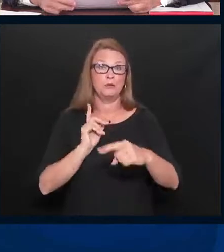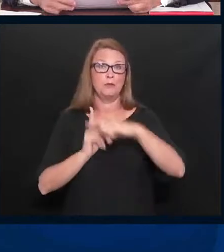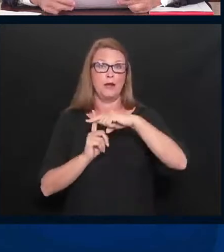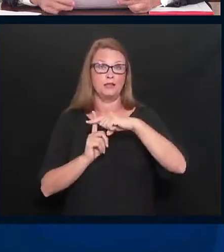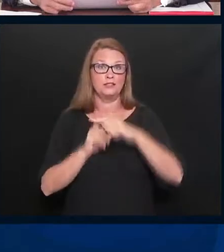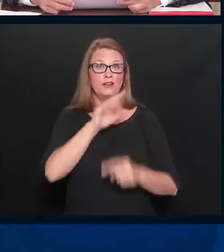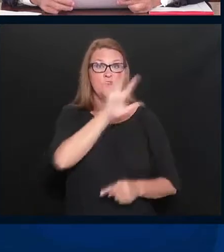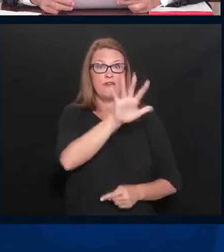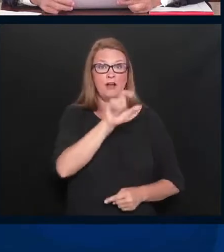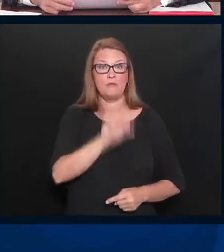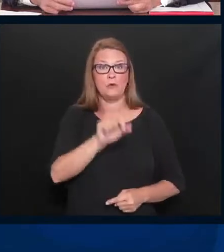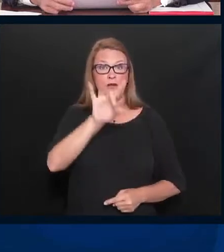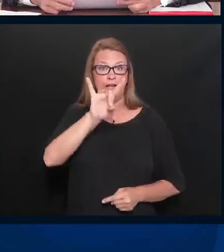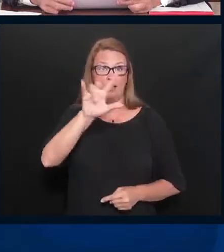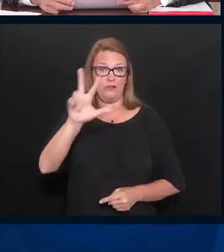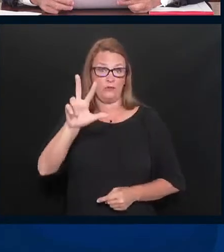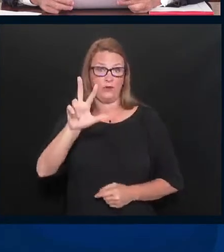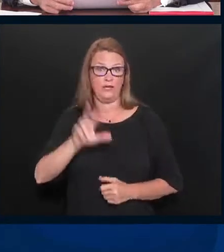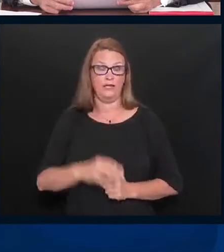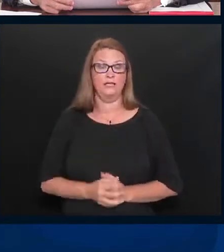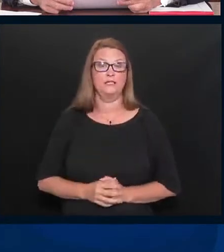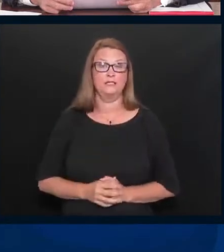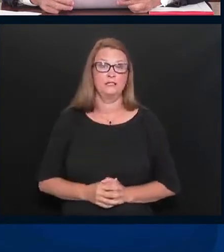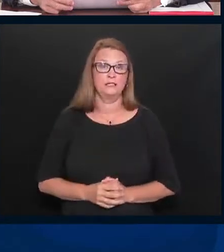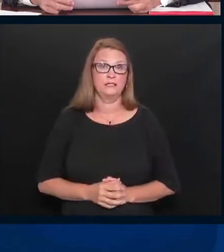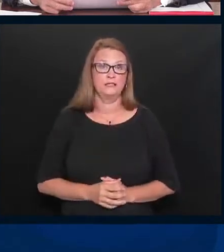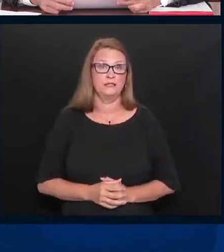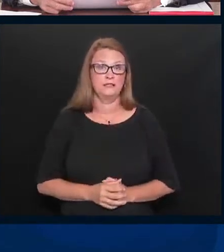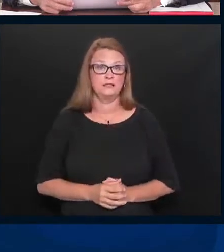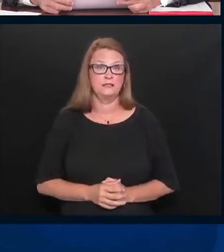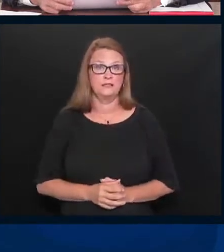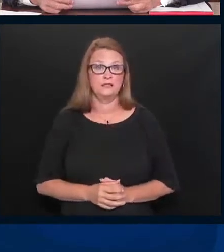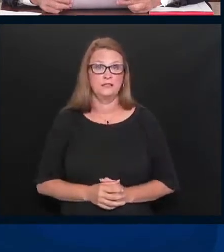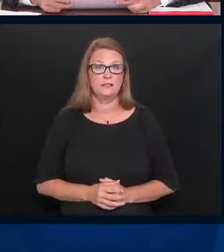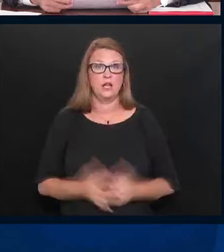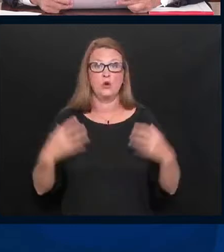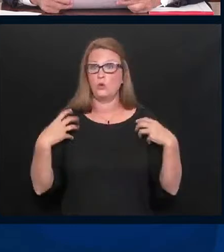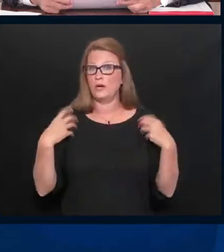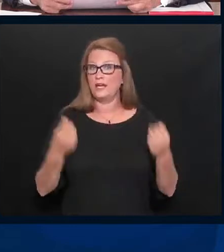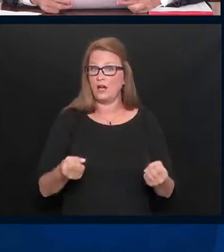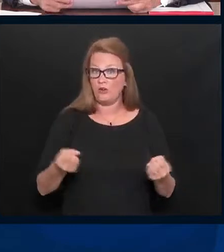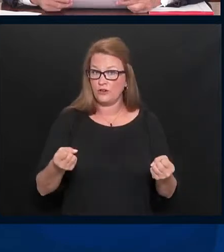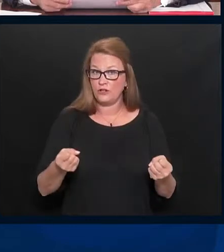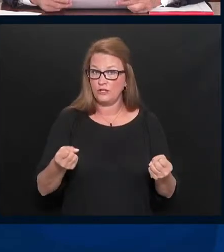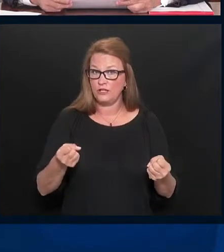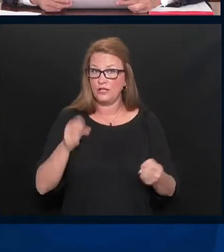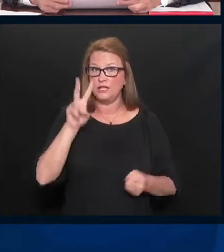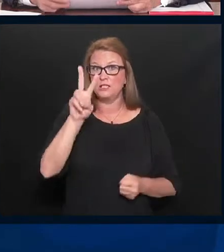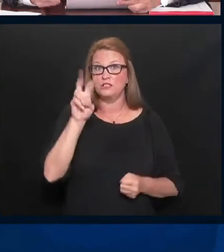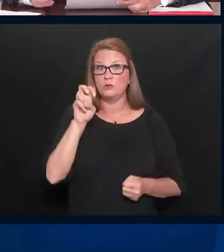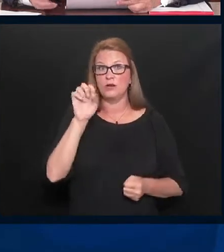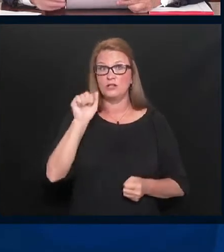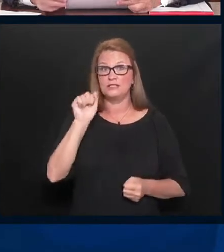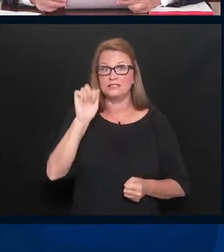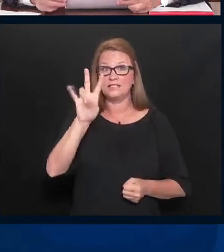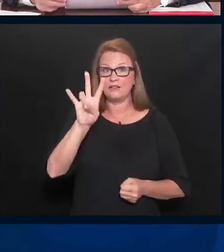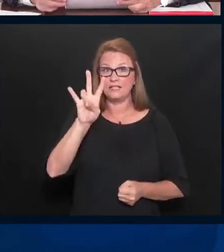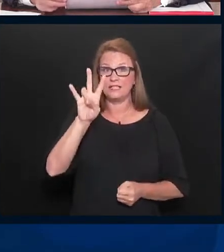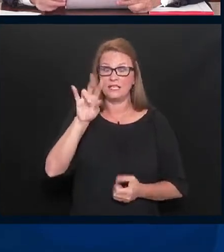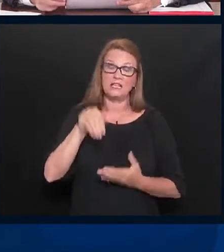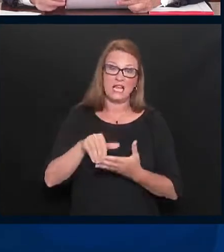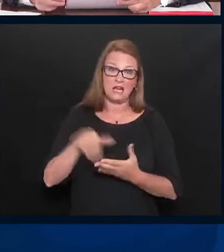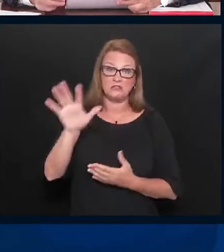at 5.83. It continues to rise. Our recovered cases are 217,000 and